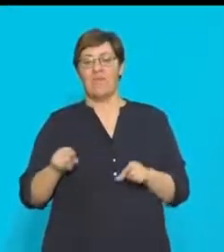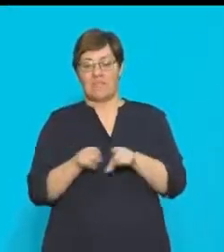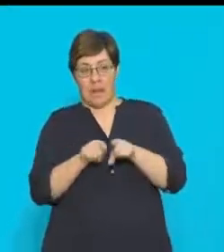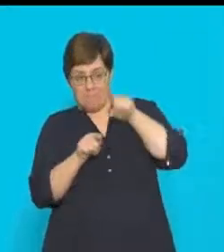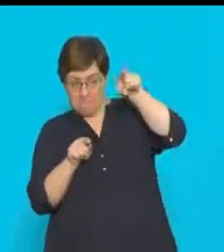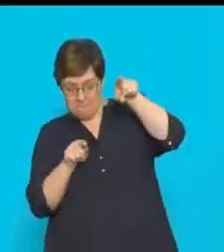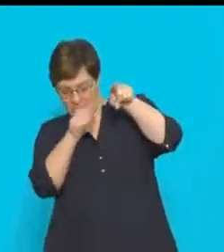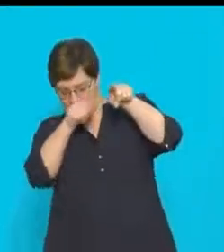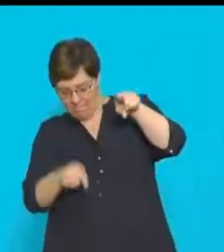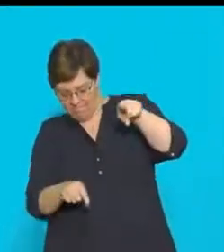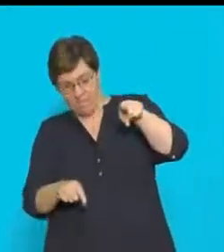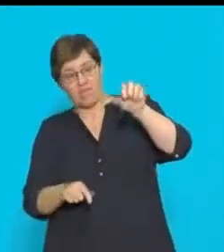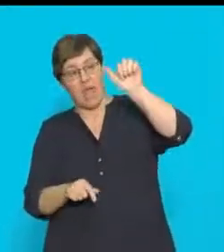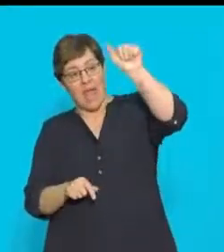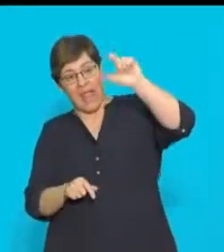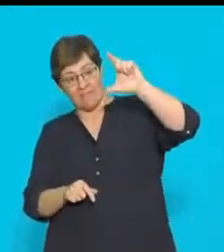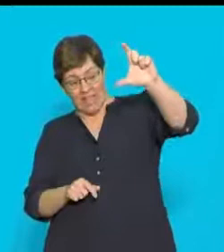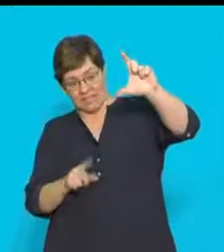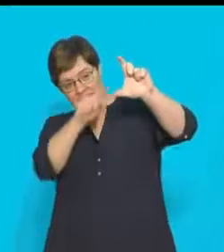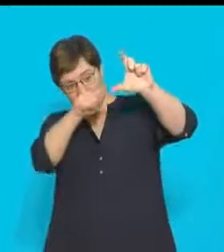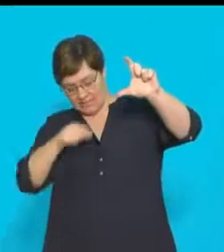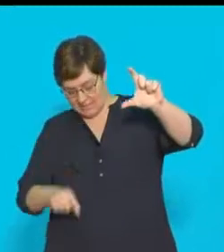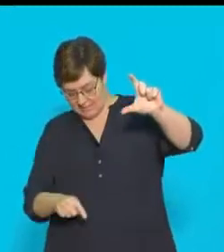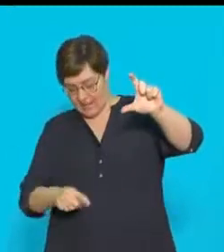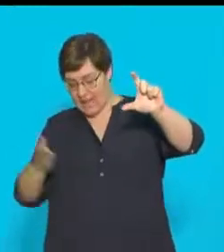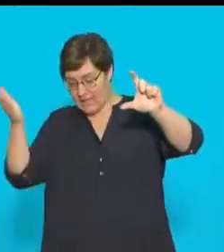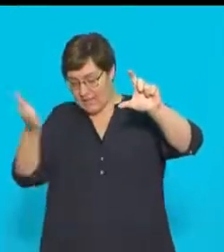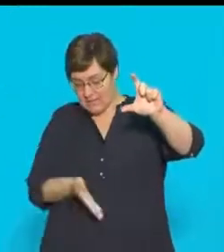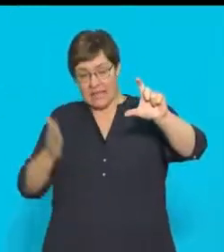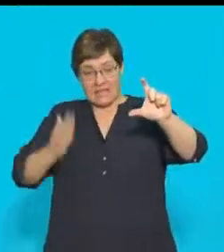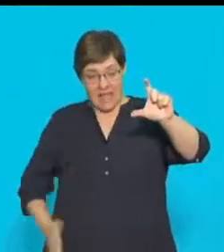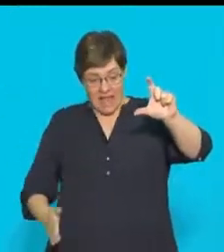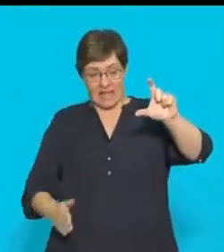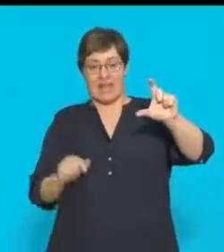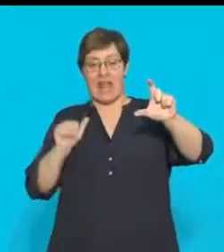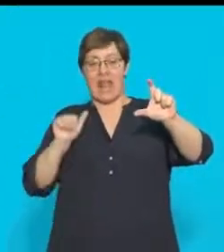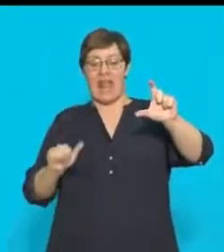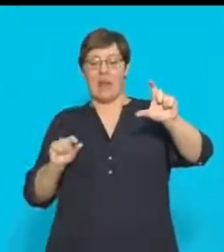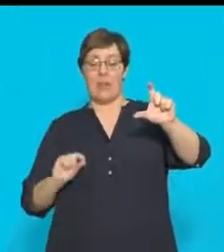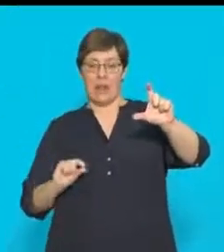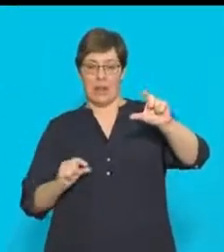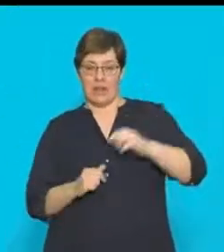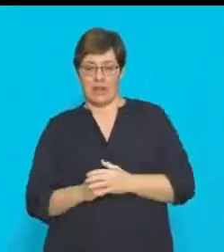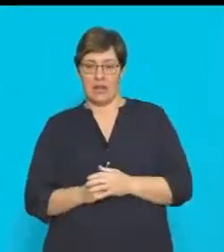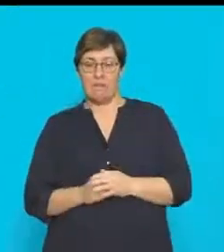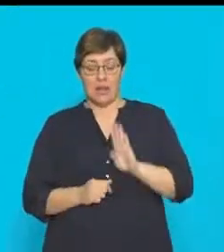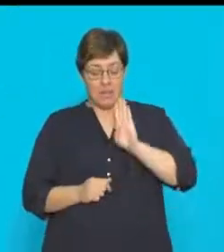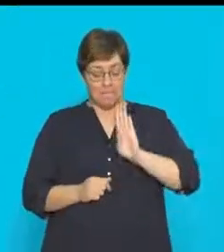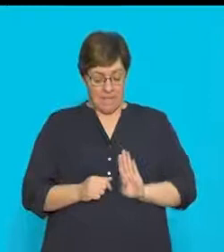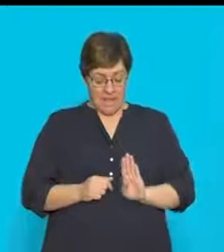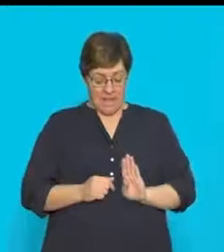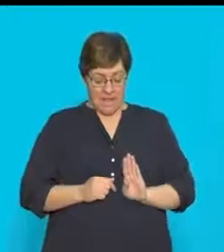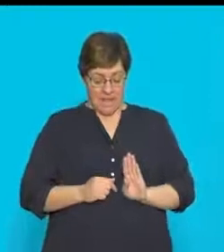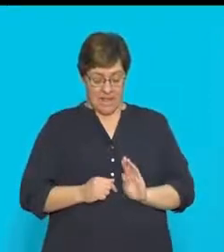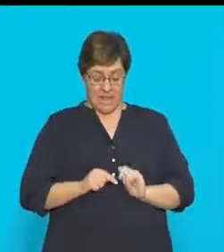same letter. So across angle A, we have lowercase a, which means it's representing this side, BC.